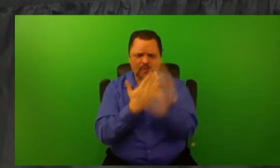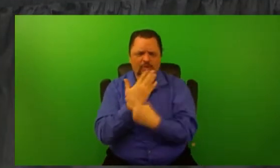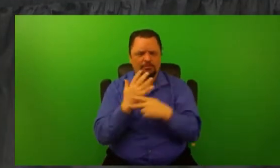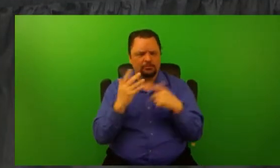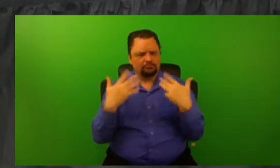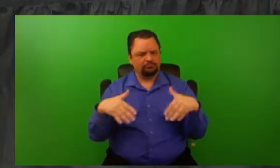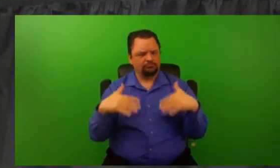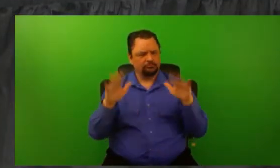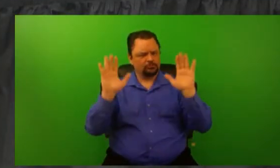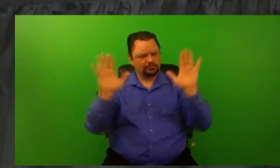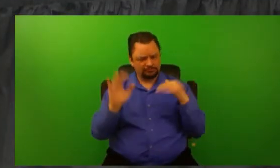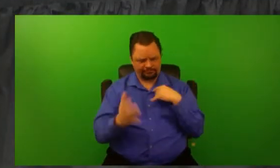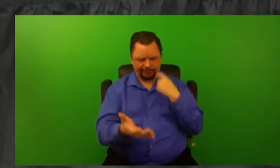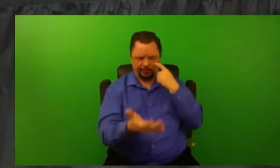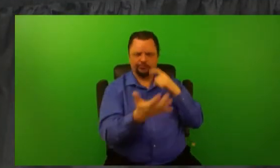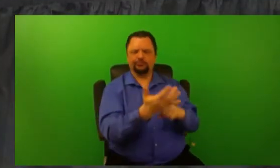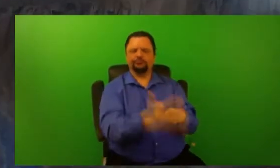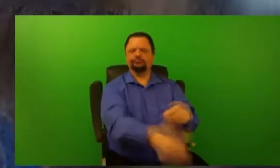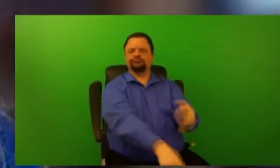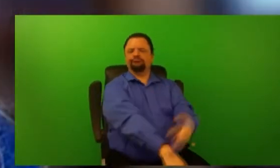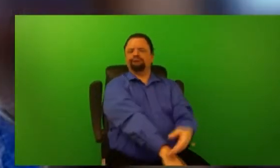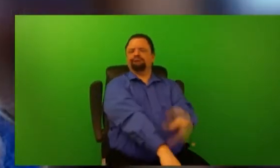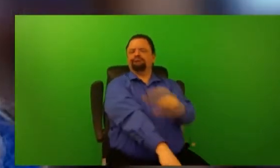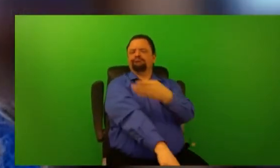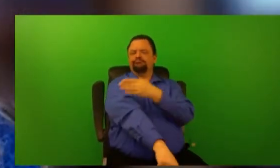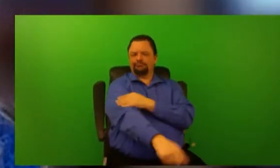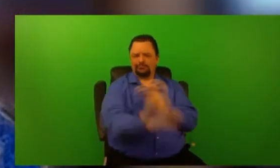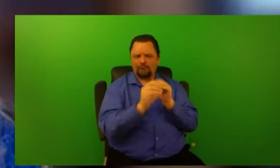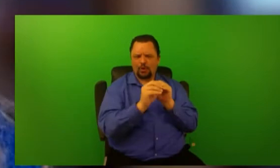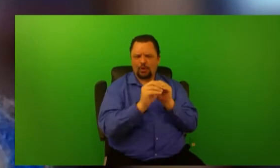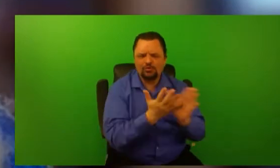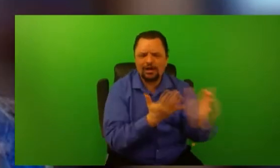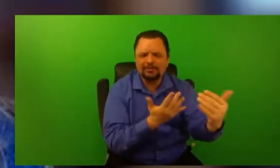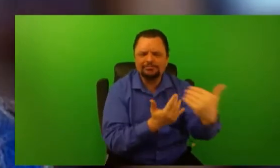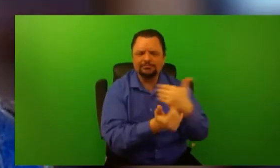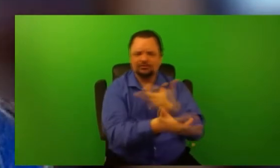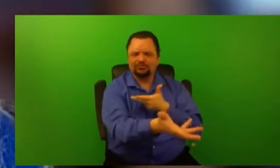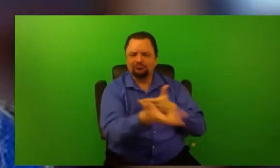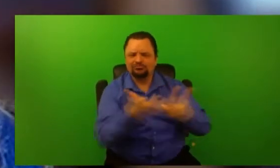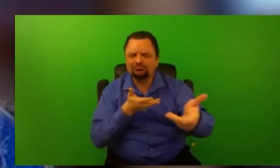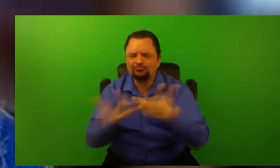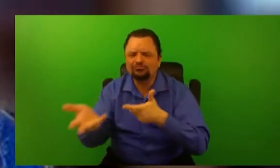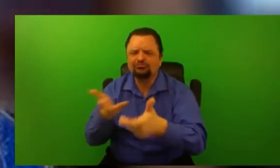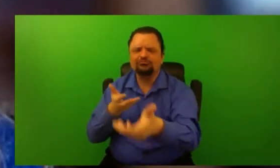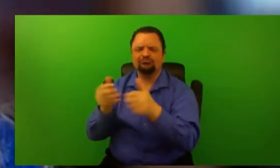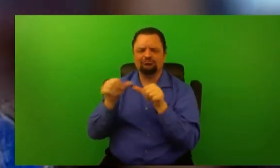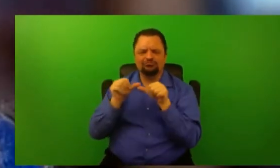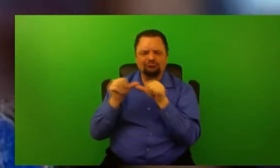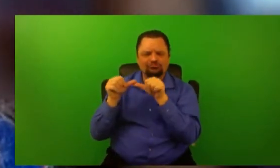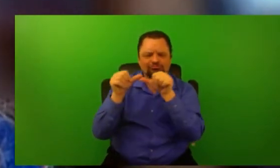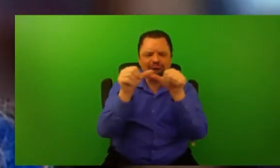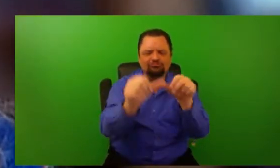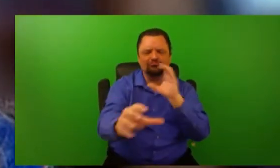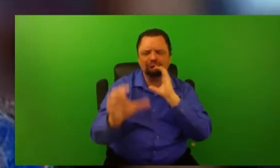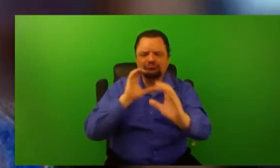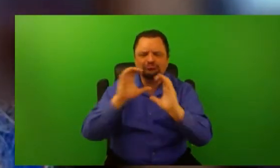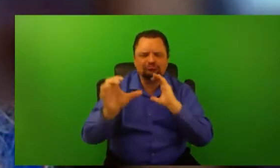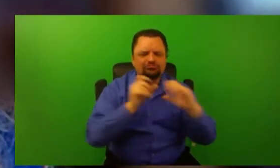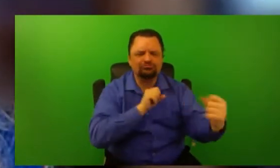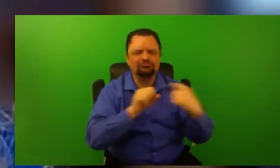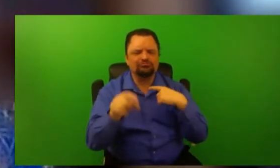some huge steps towards transparency, and I know it's going to continue to bring up really good questions like Kari just brought